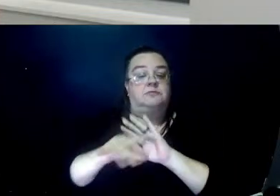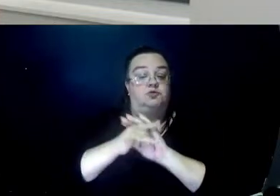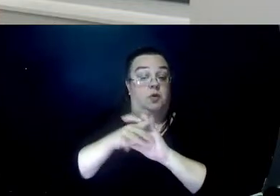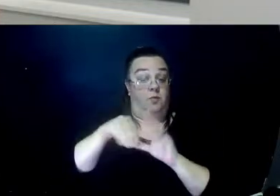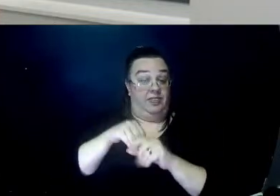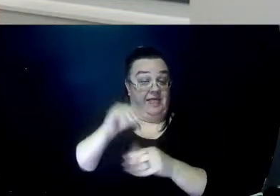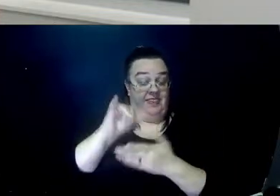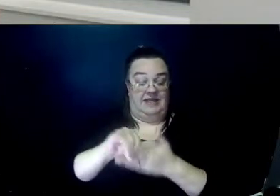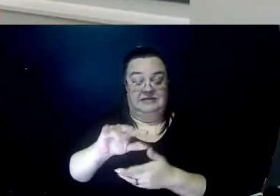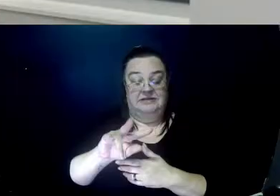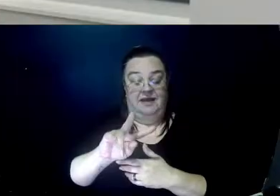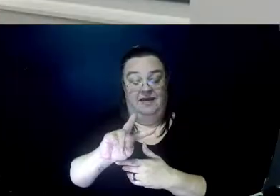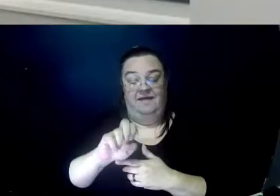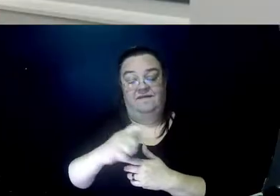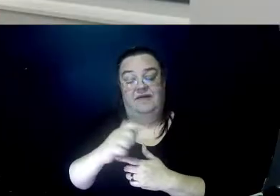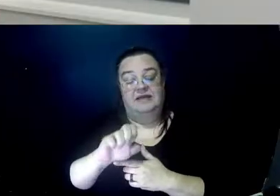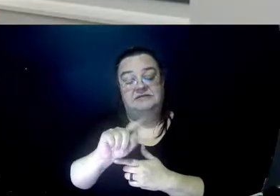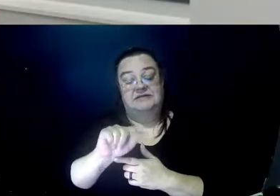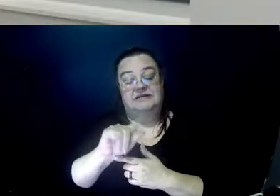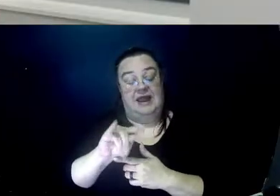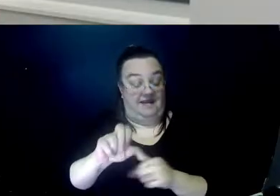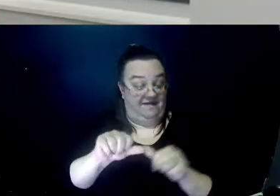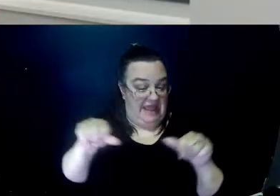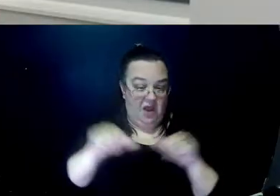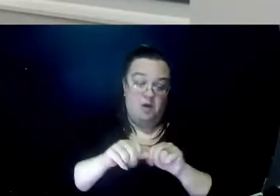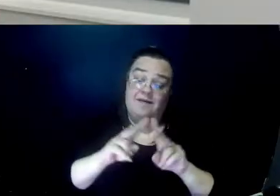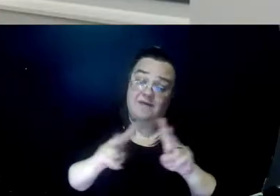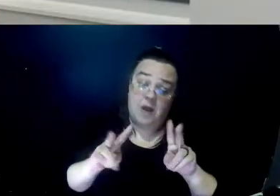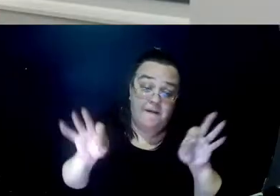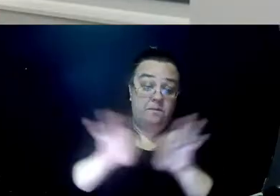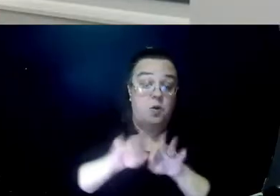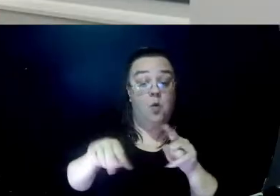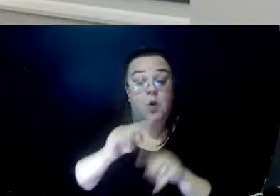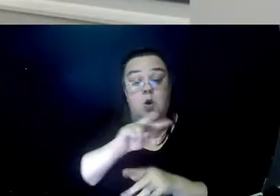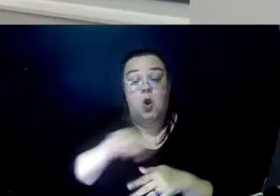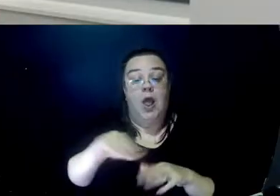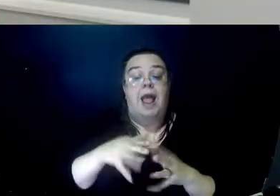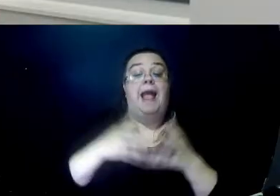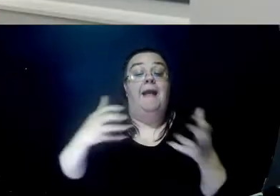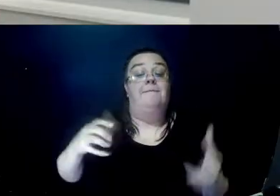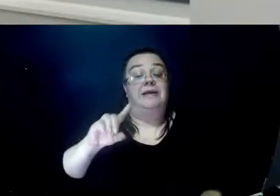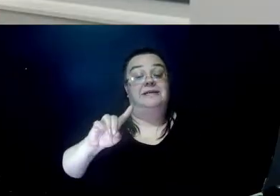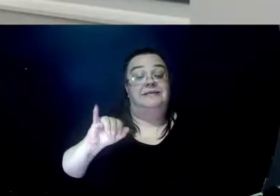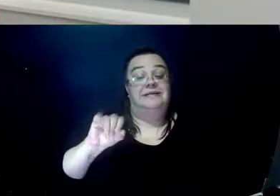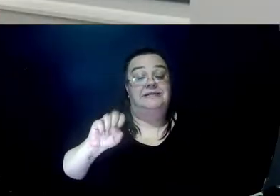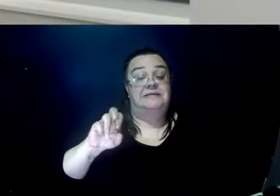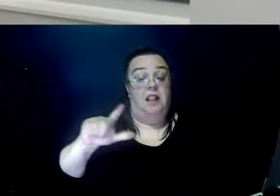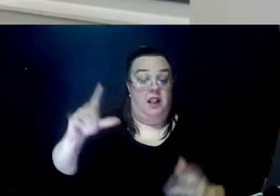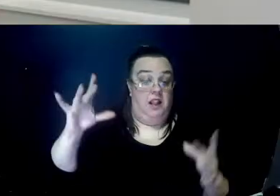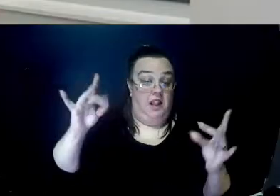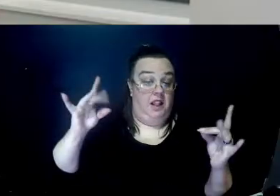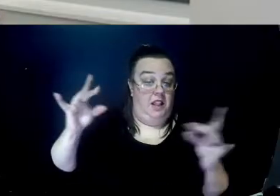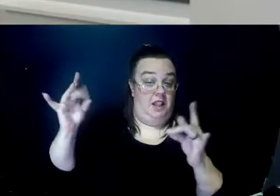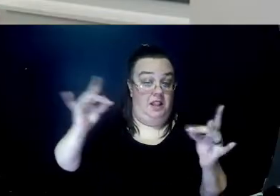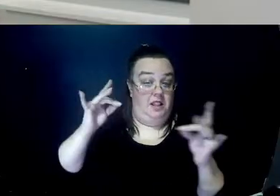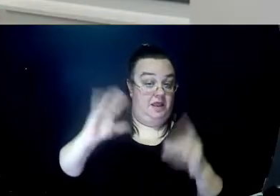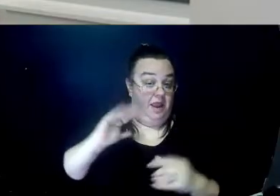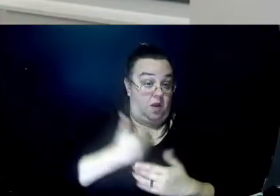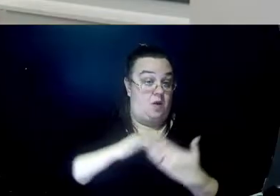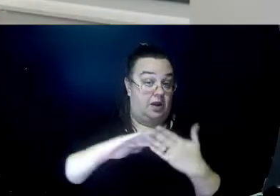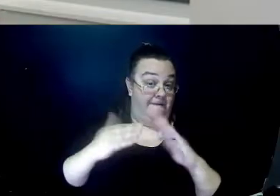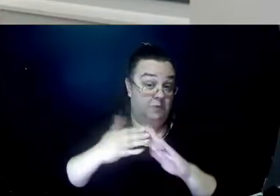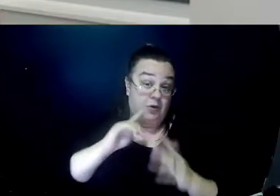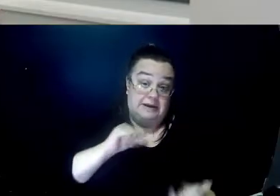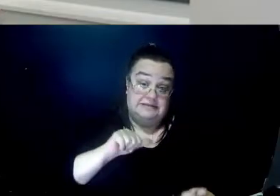area is incredibly important. When you look at the amount of diesel particulates our community is